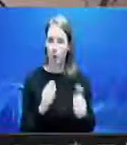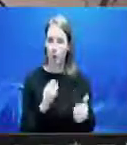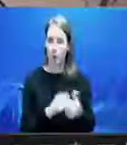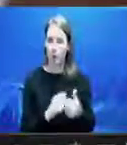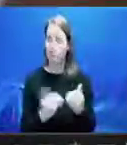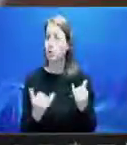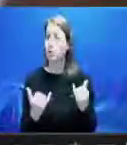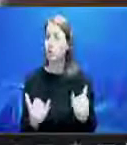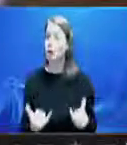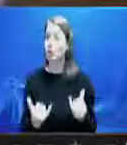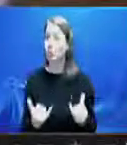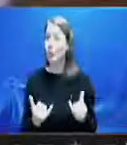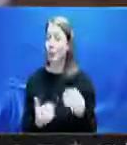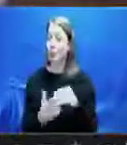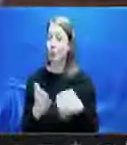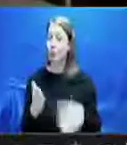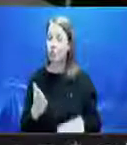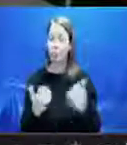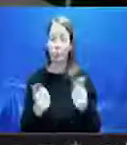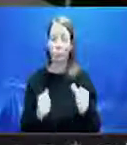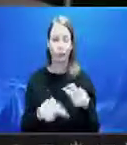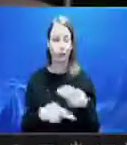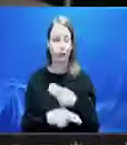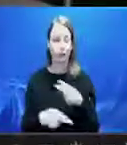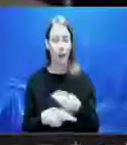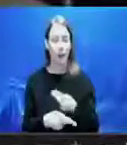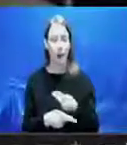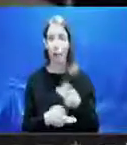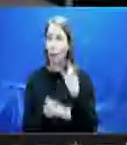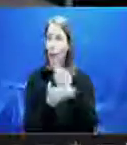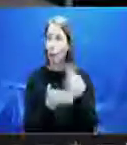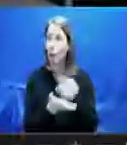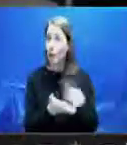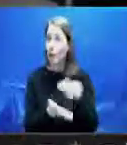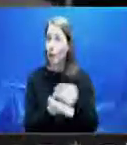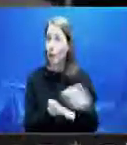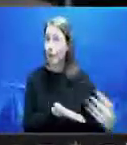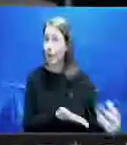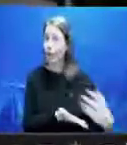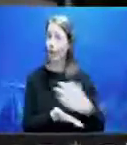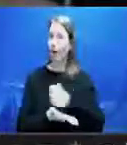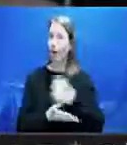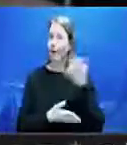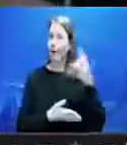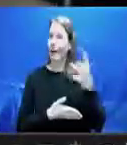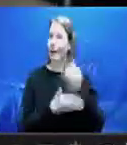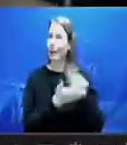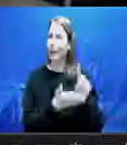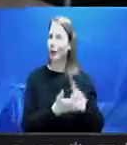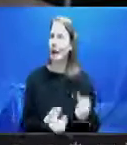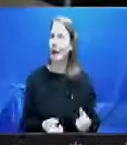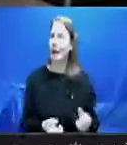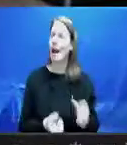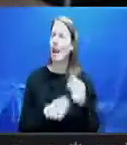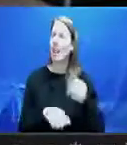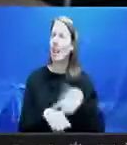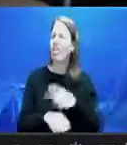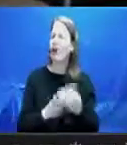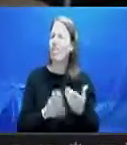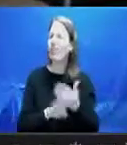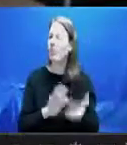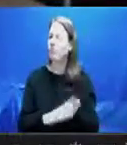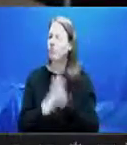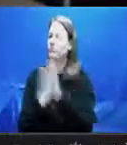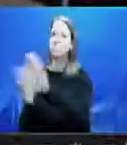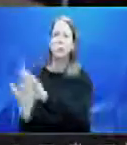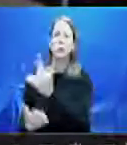an $8 allowance to grow into 20. I'm trying to take things about allowance, money, things that they like, things that they may know about, things they may be curious about.